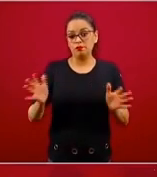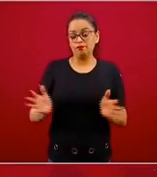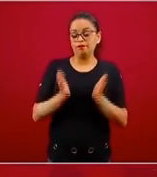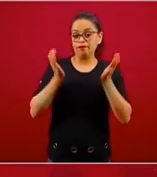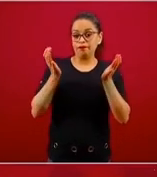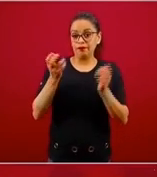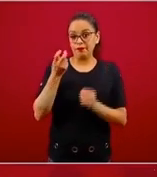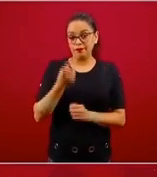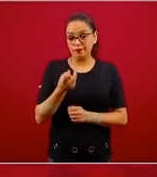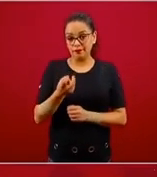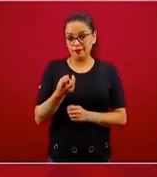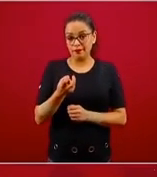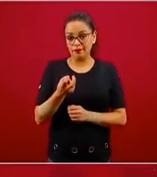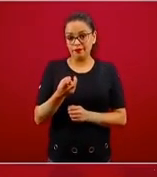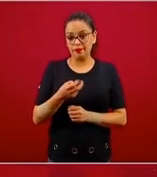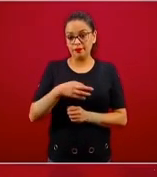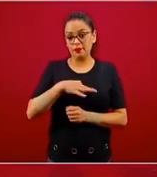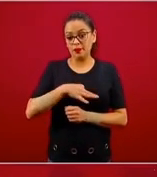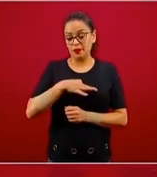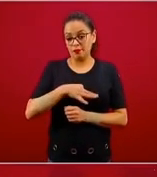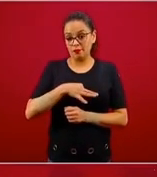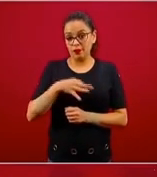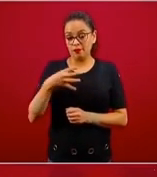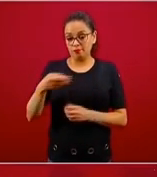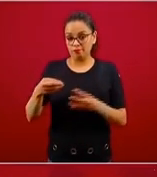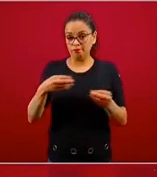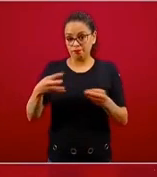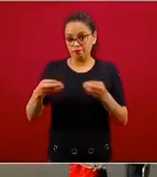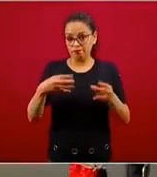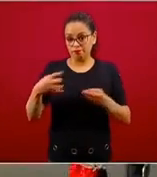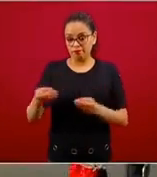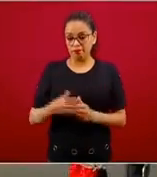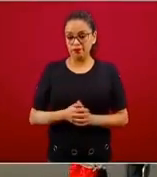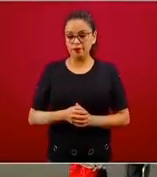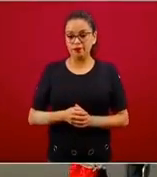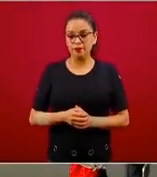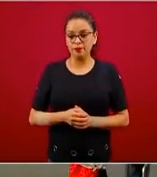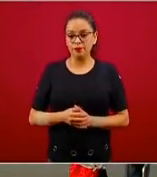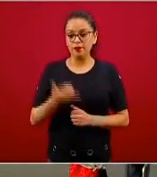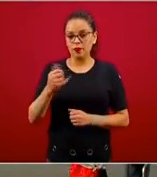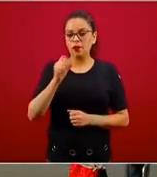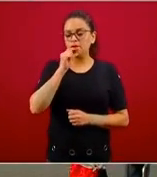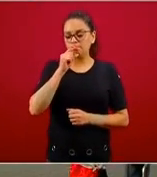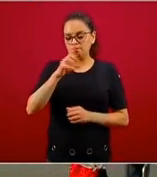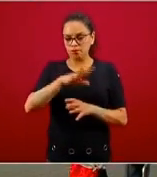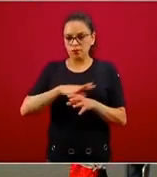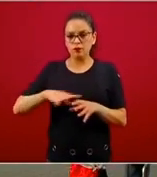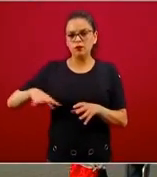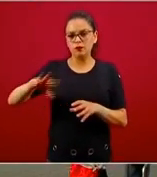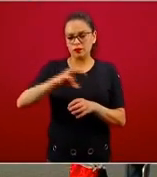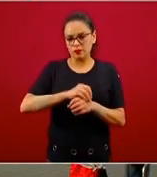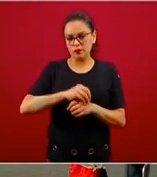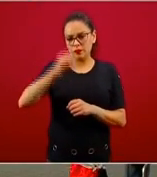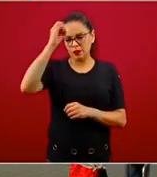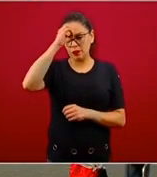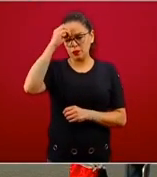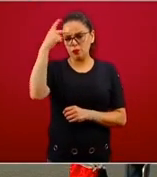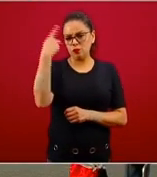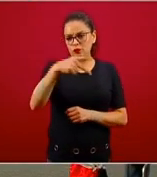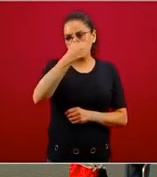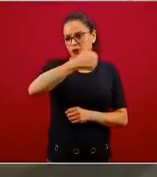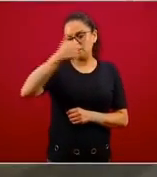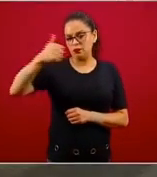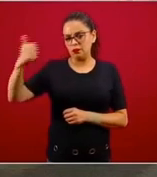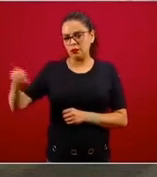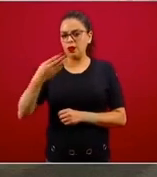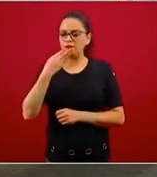So this, I call this an unexpected visit, but here we are with